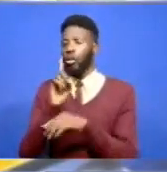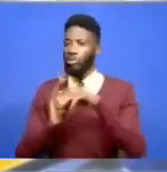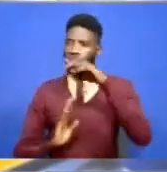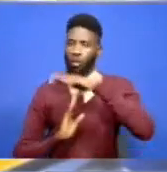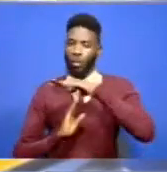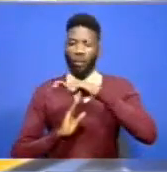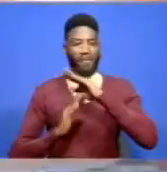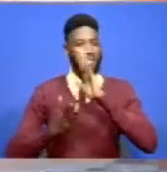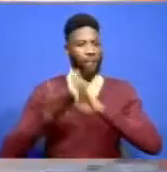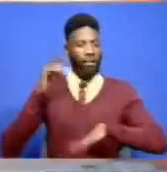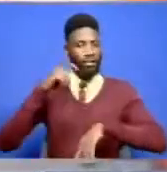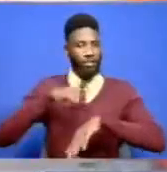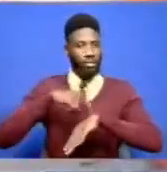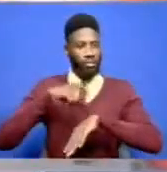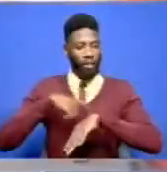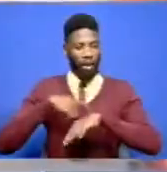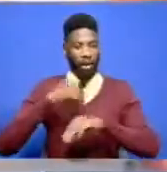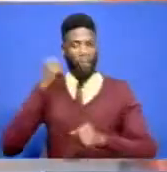marathon.